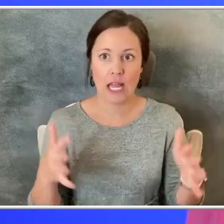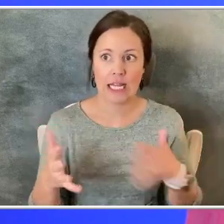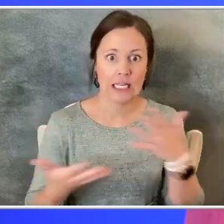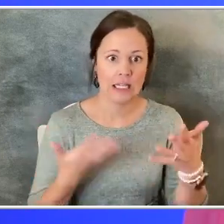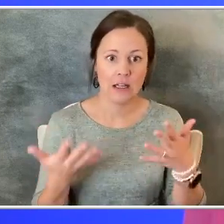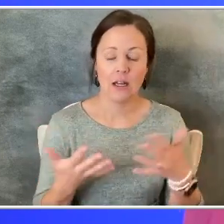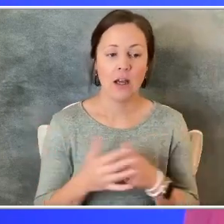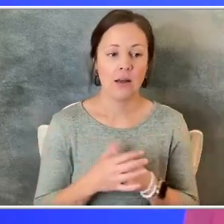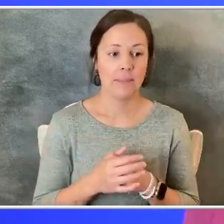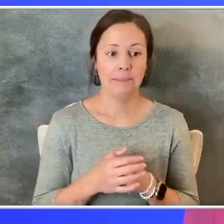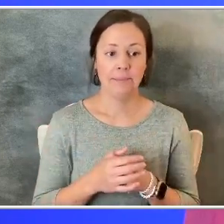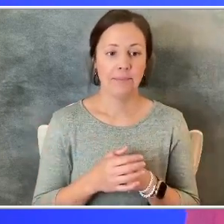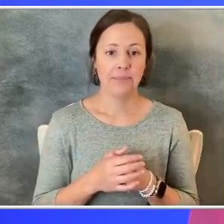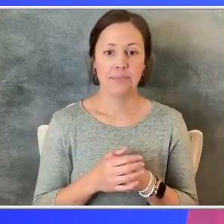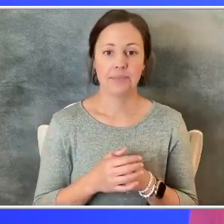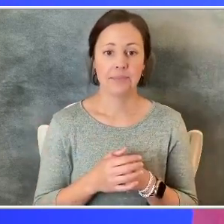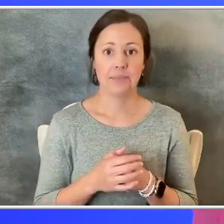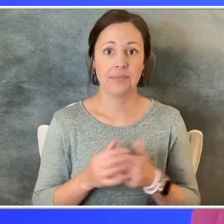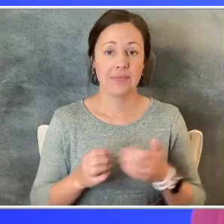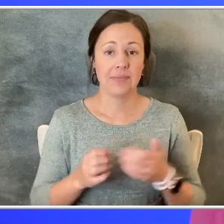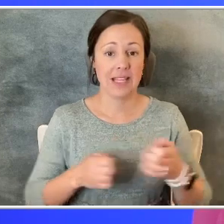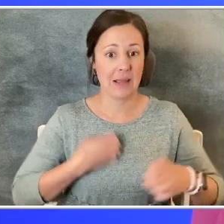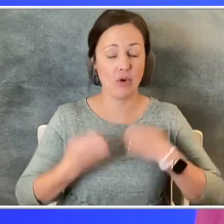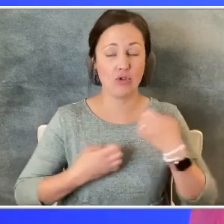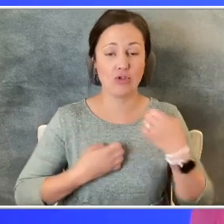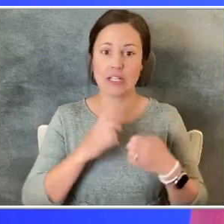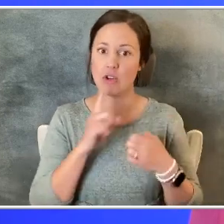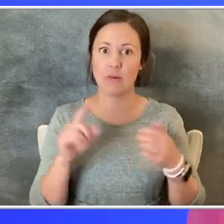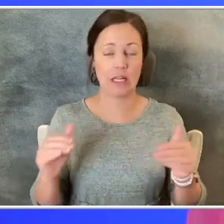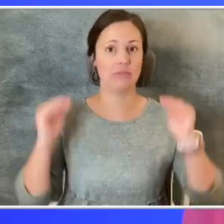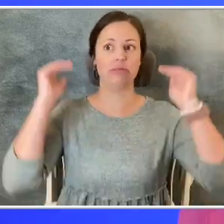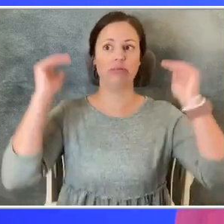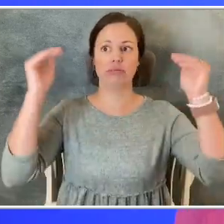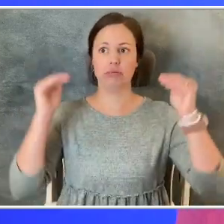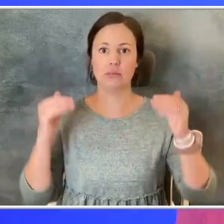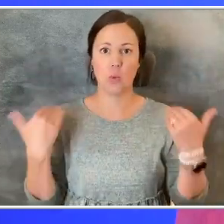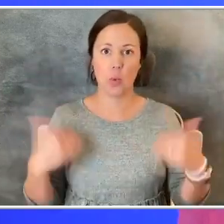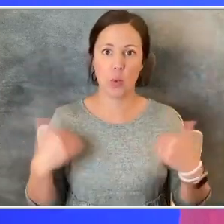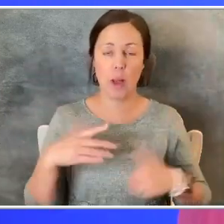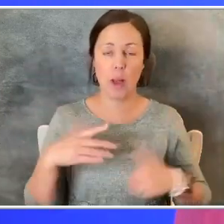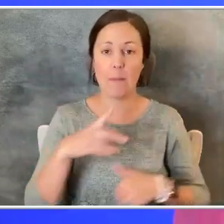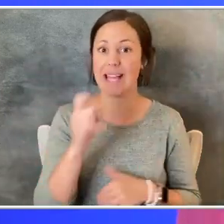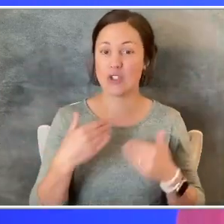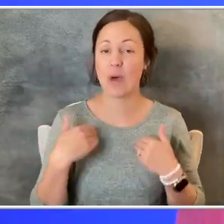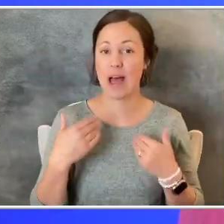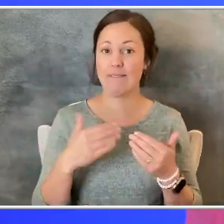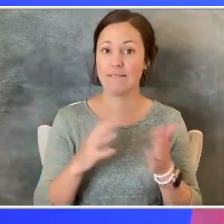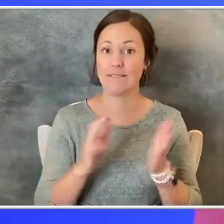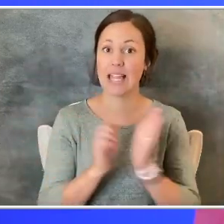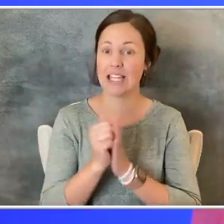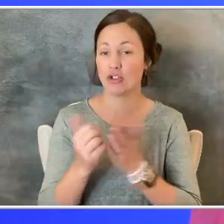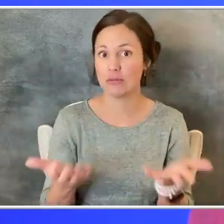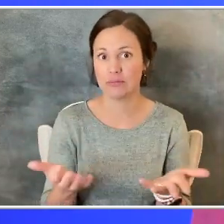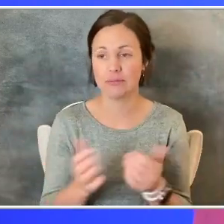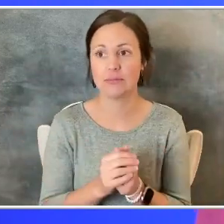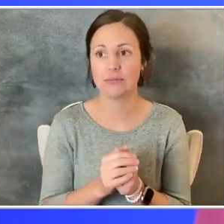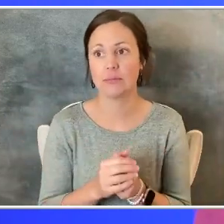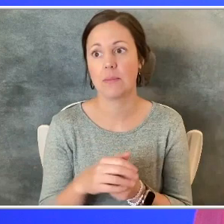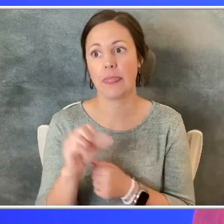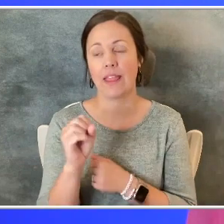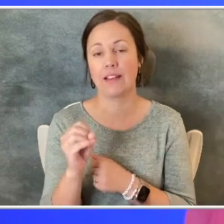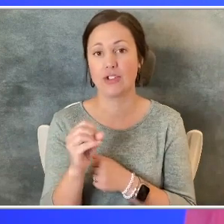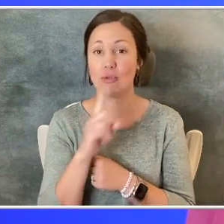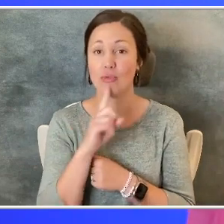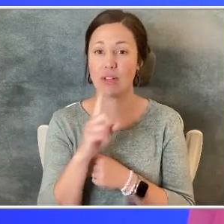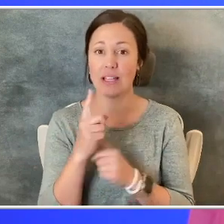that your emotions are heightened because you have cancer. So it shifts when you move into the